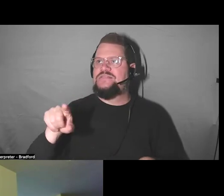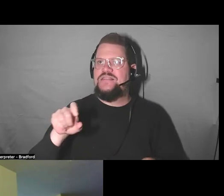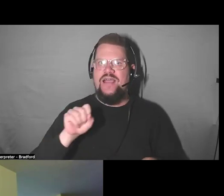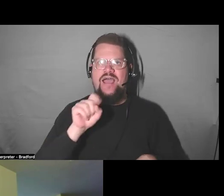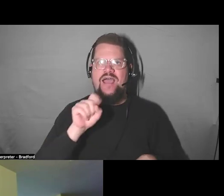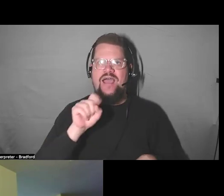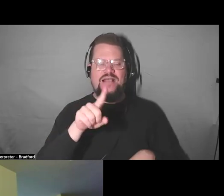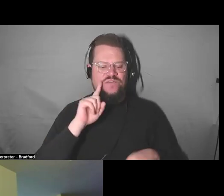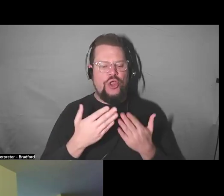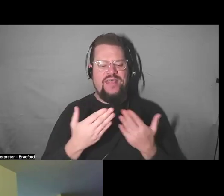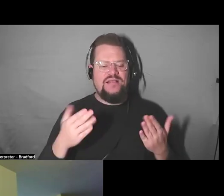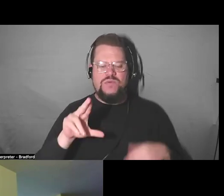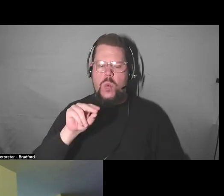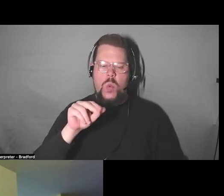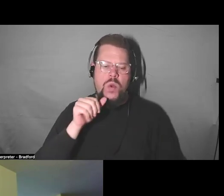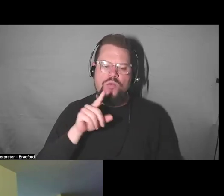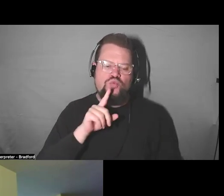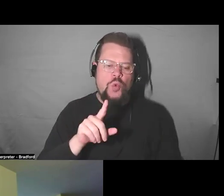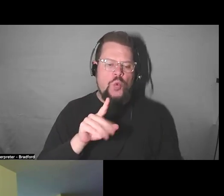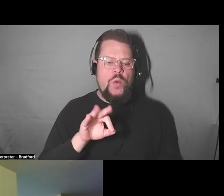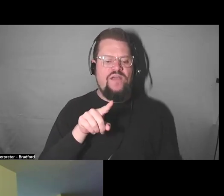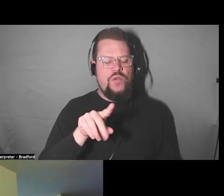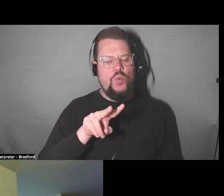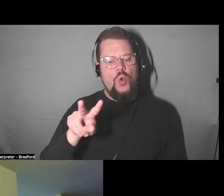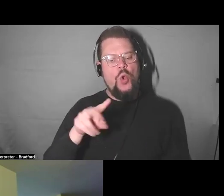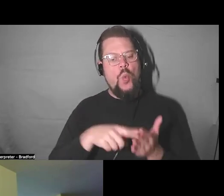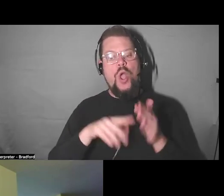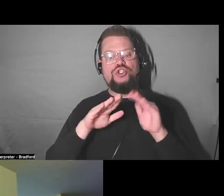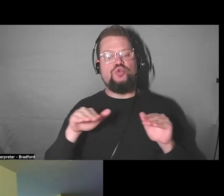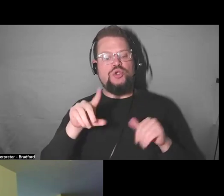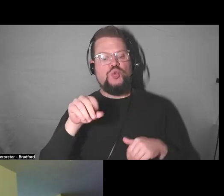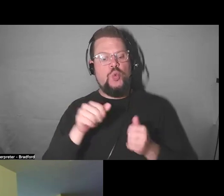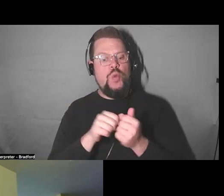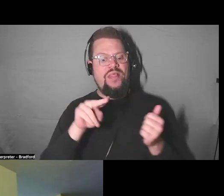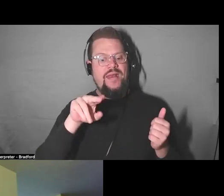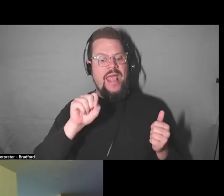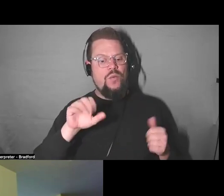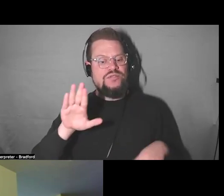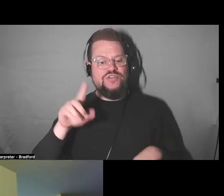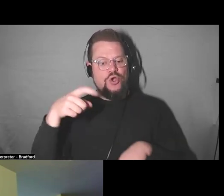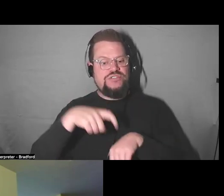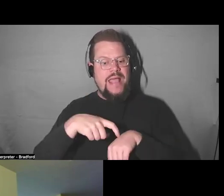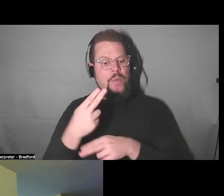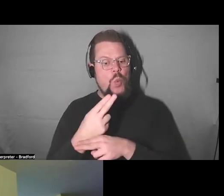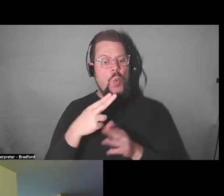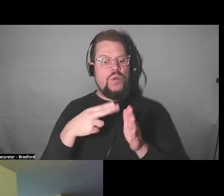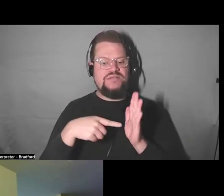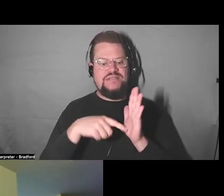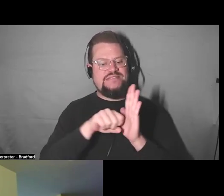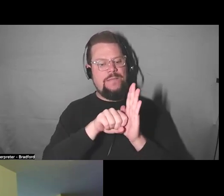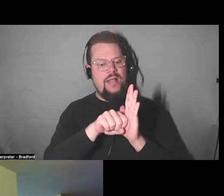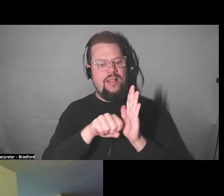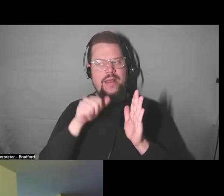And it's so not true. I mean, if we look at what kids do with nouns when they first start to use symbols, they don't